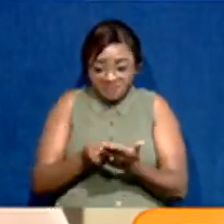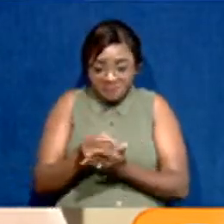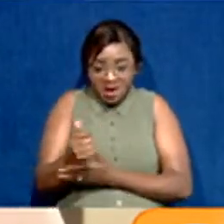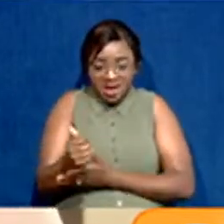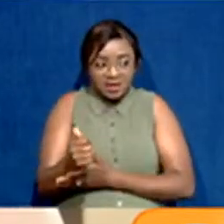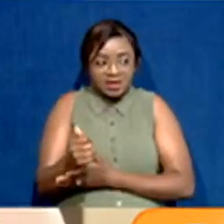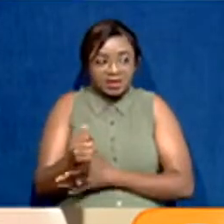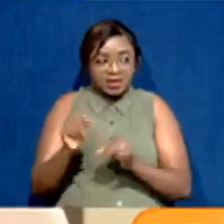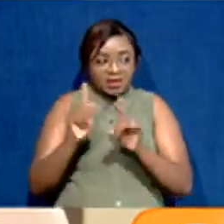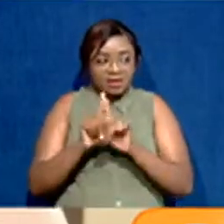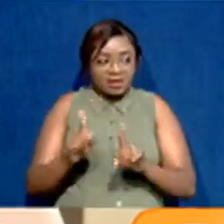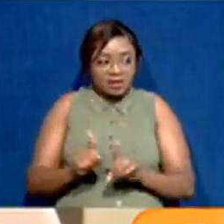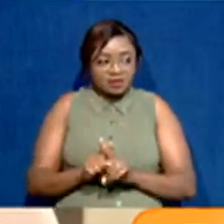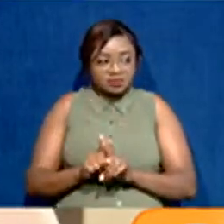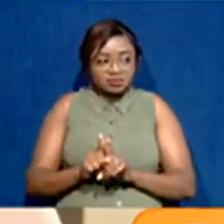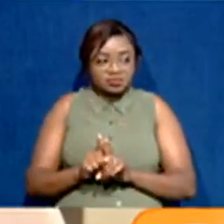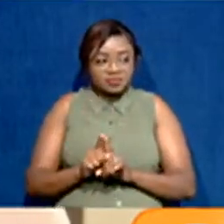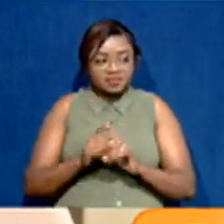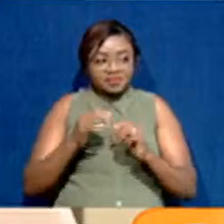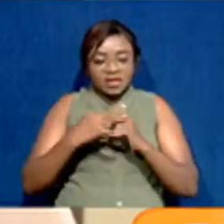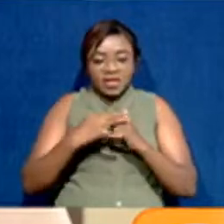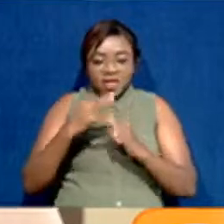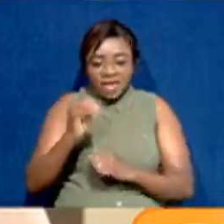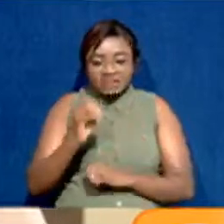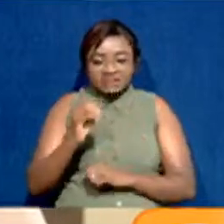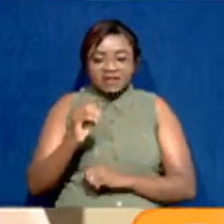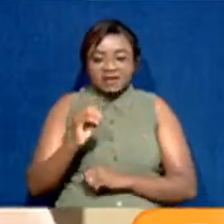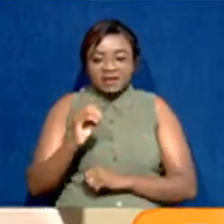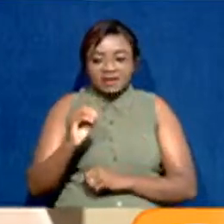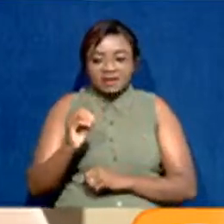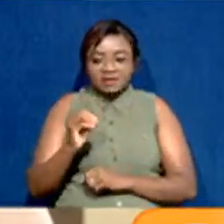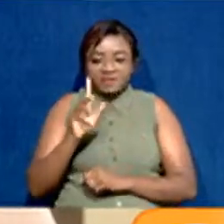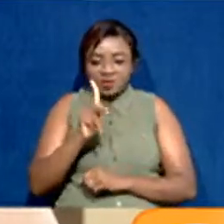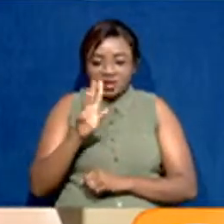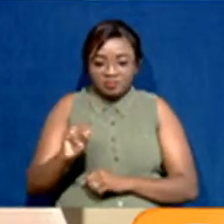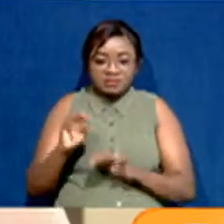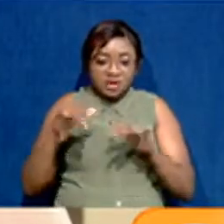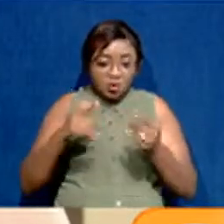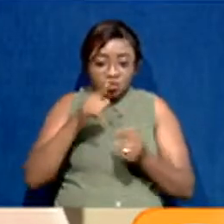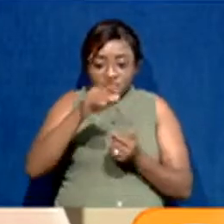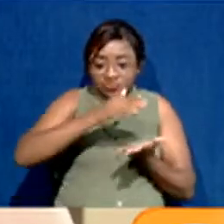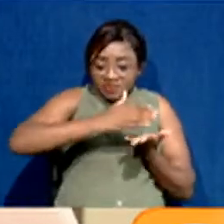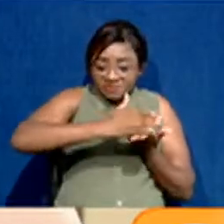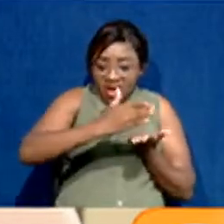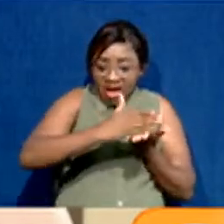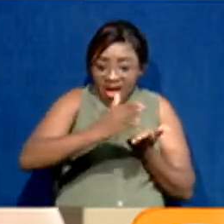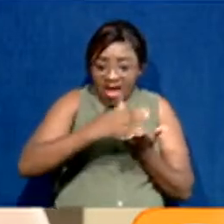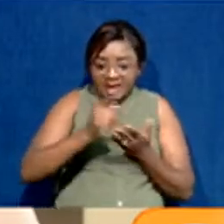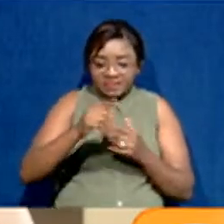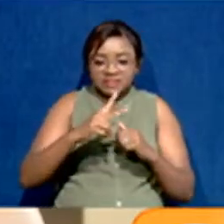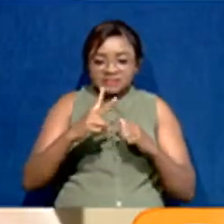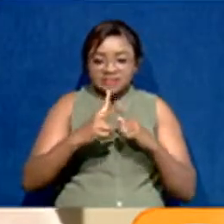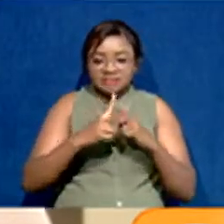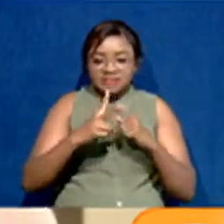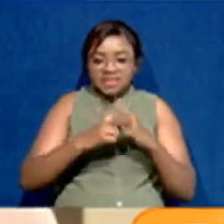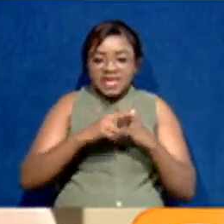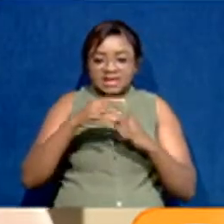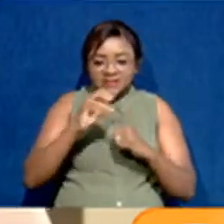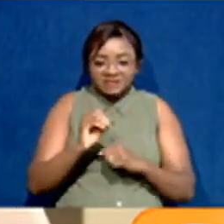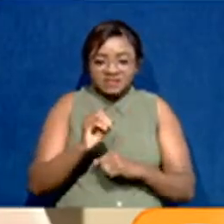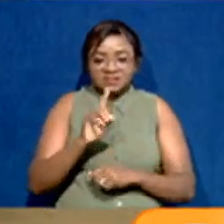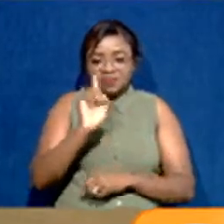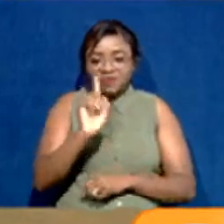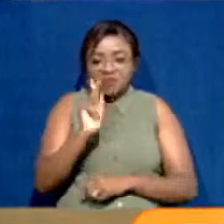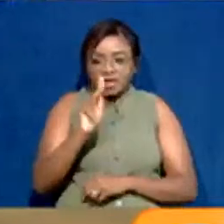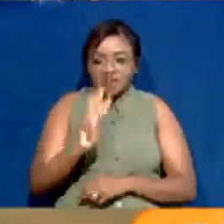a 40 shillings per kilometer in terms of pay as you drive, or you can actually lease the bus for 70 shillings per